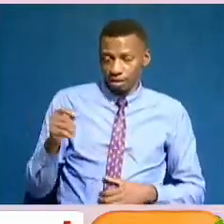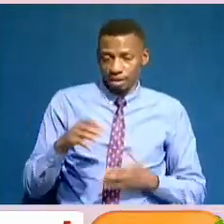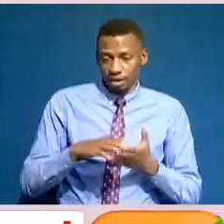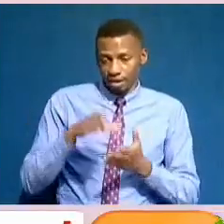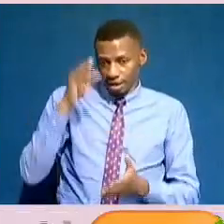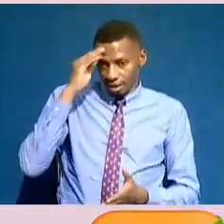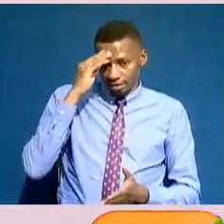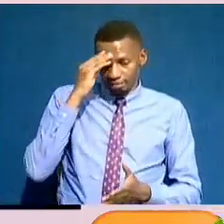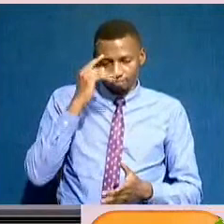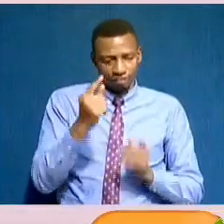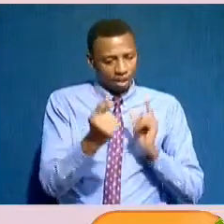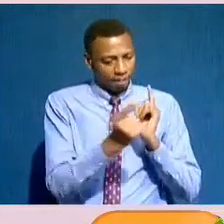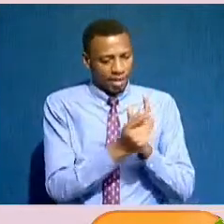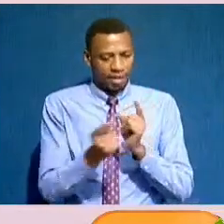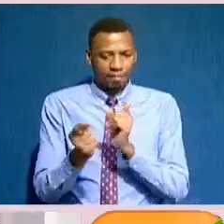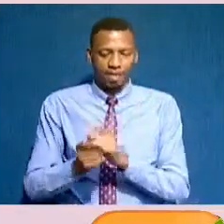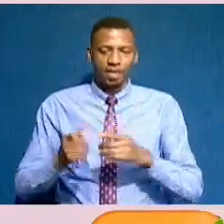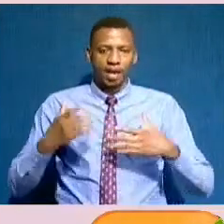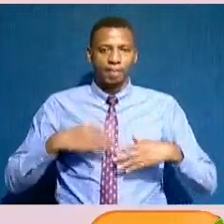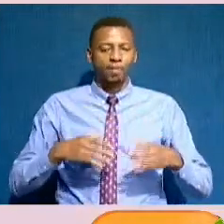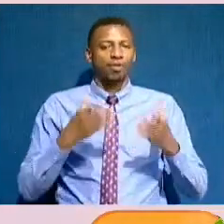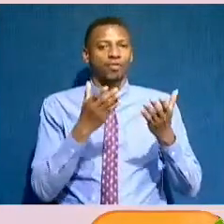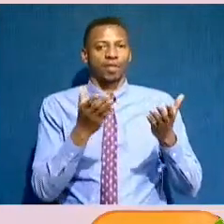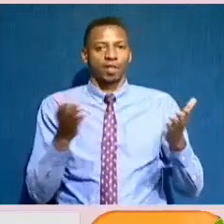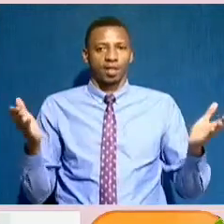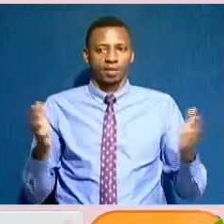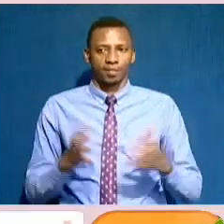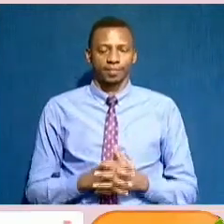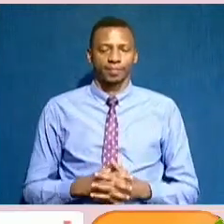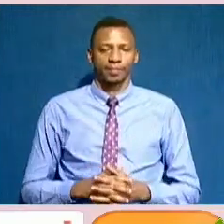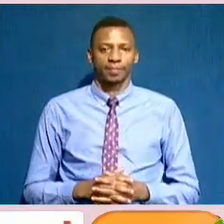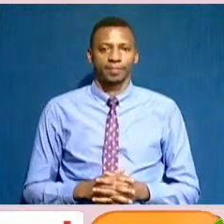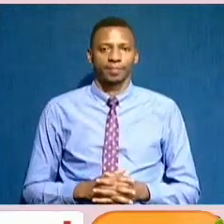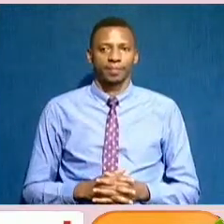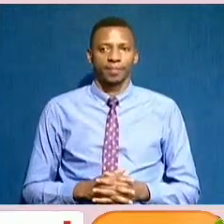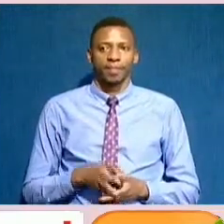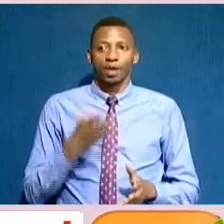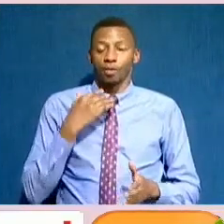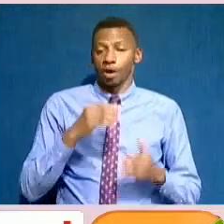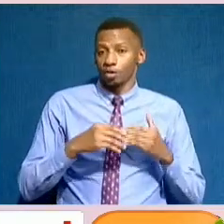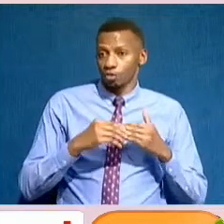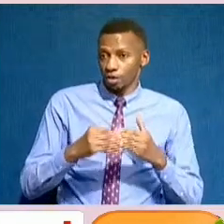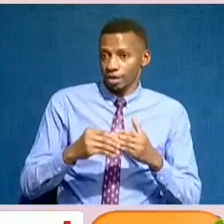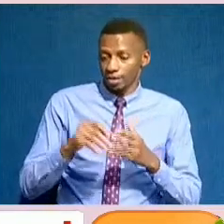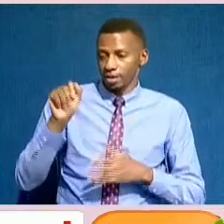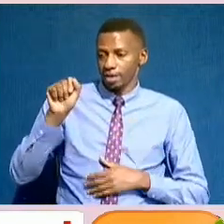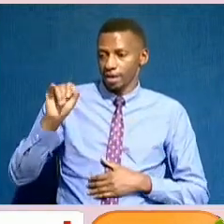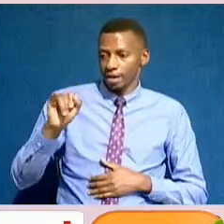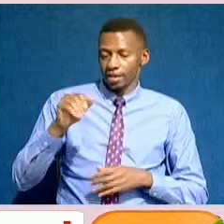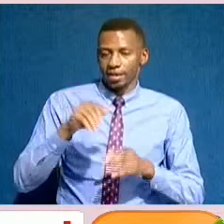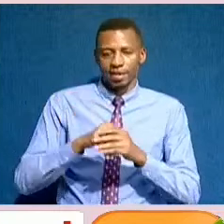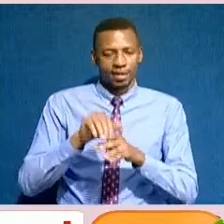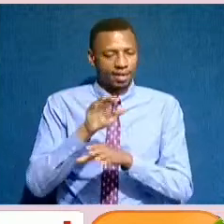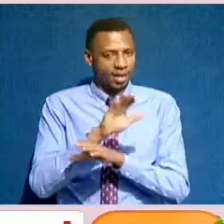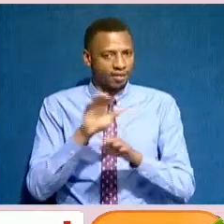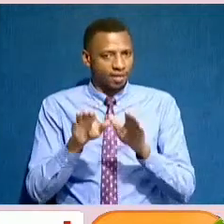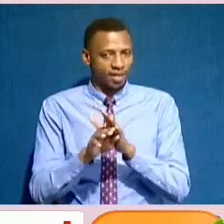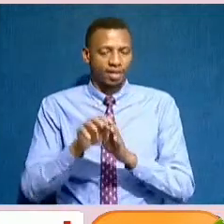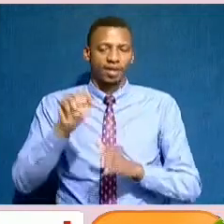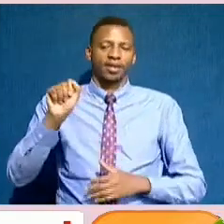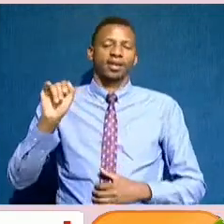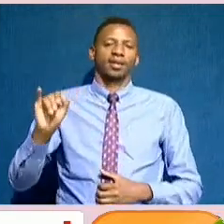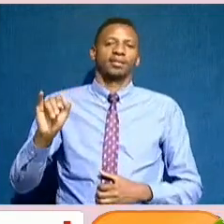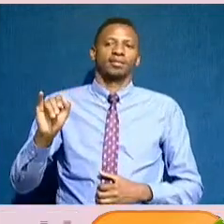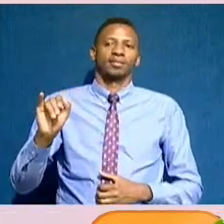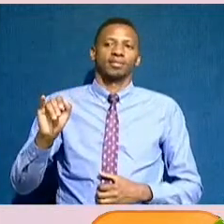We want to be the AI hub for Africa. We want to be leading in all things AI. That's a